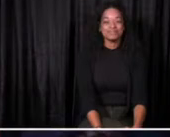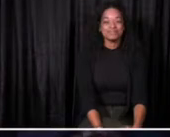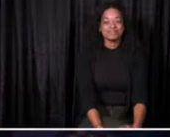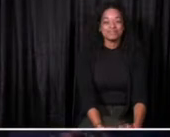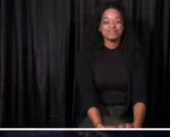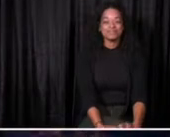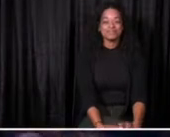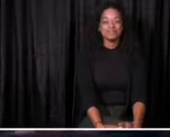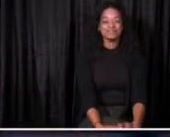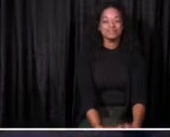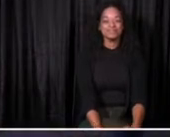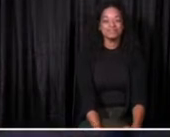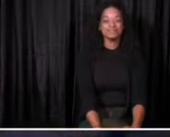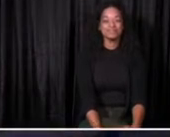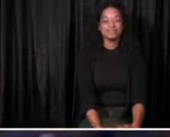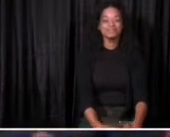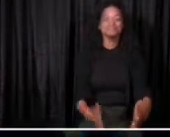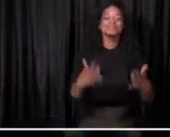Thank you.